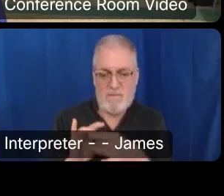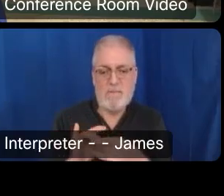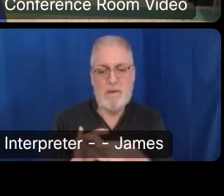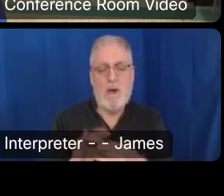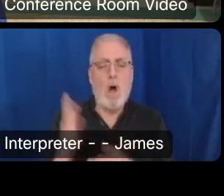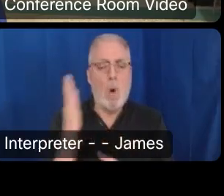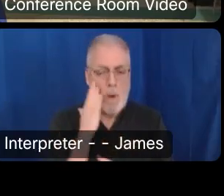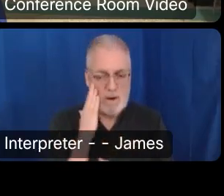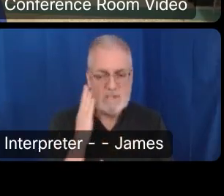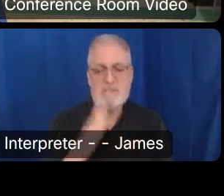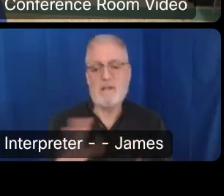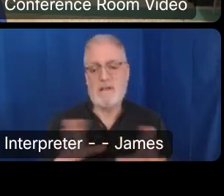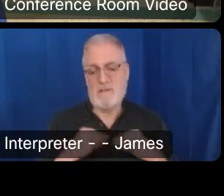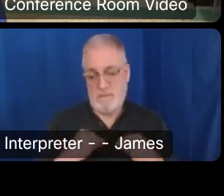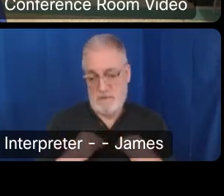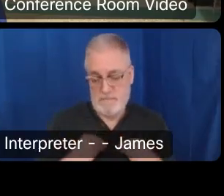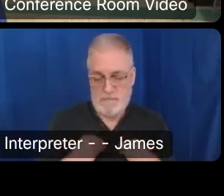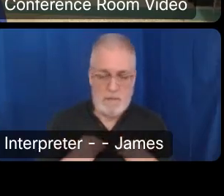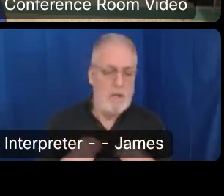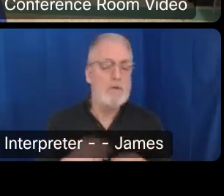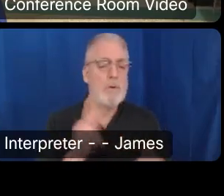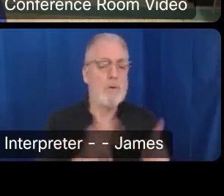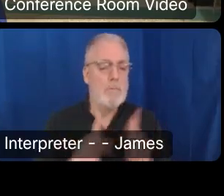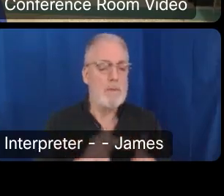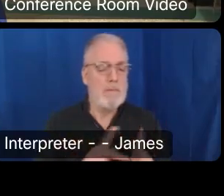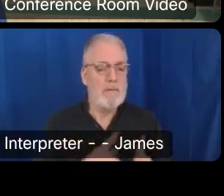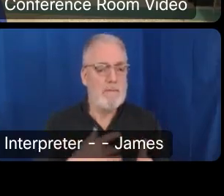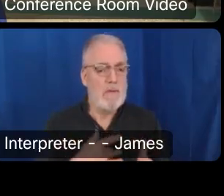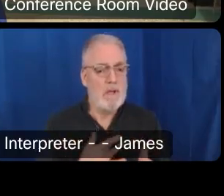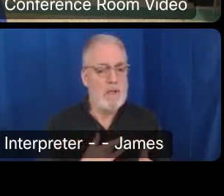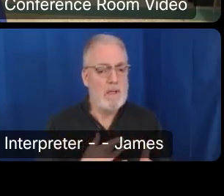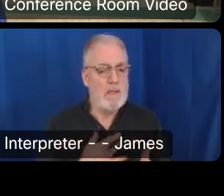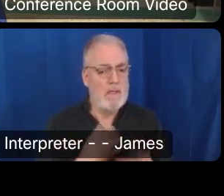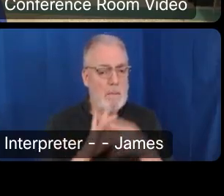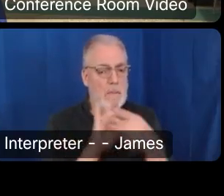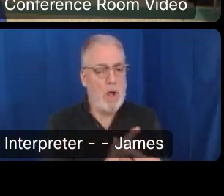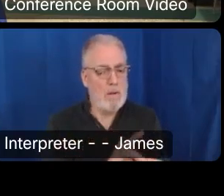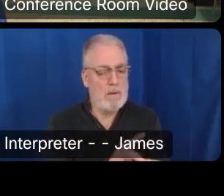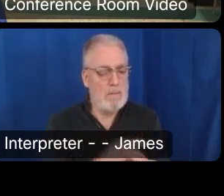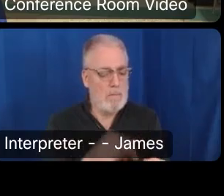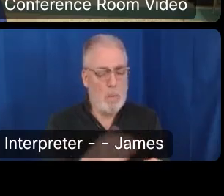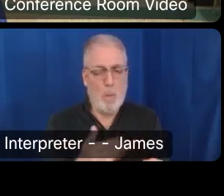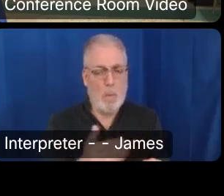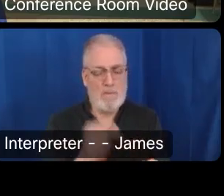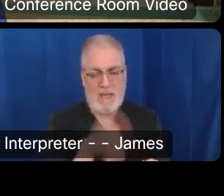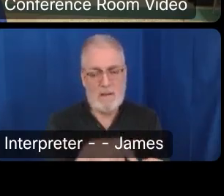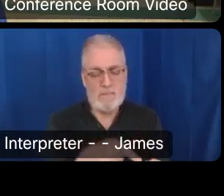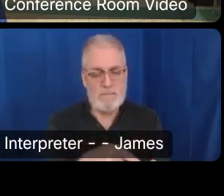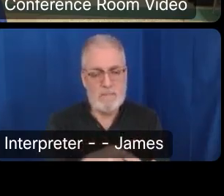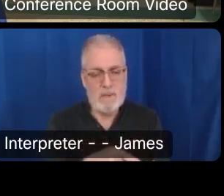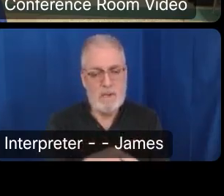sure that people feel like, they belong. That's something that we can really